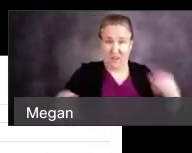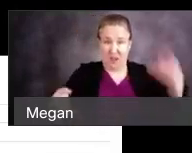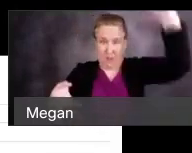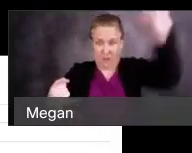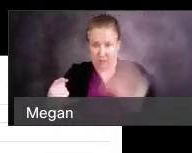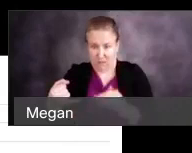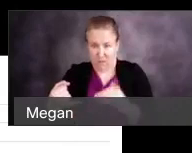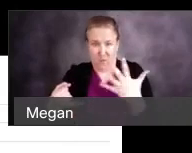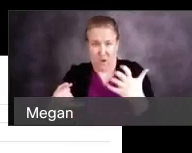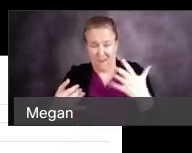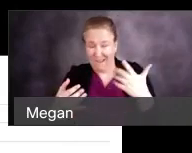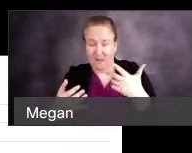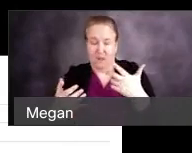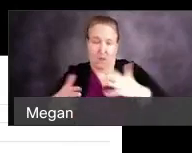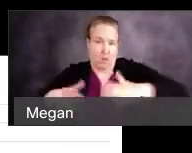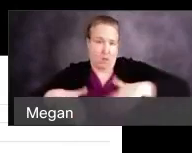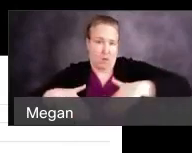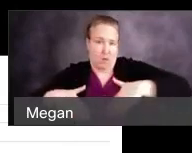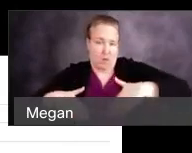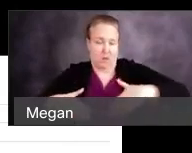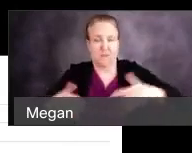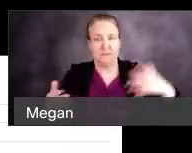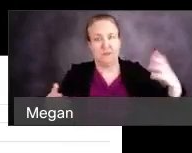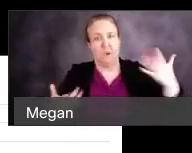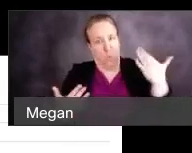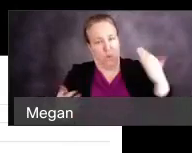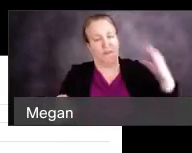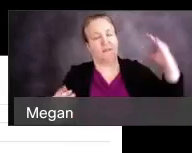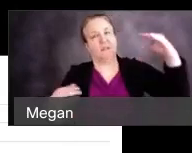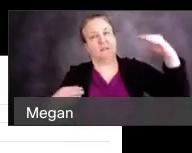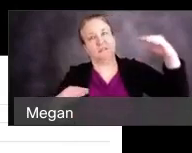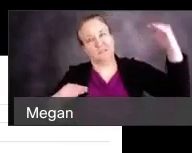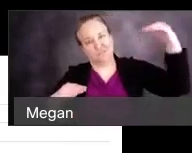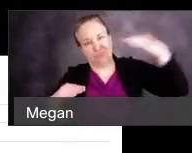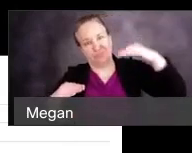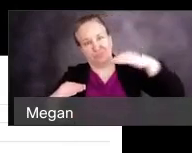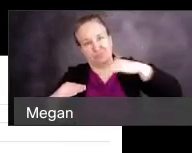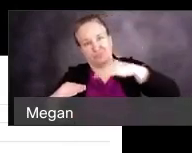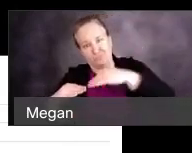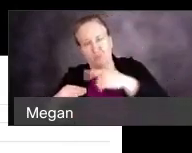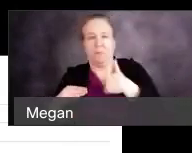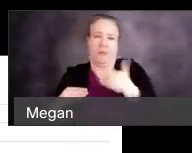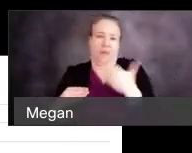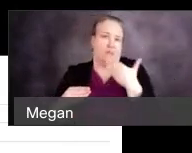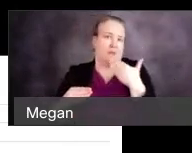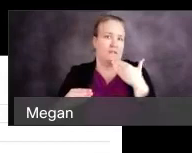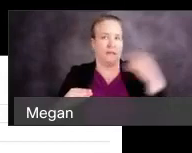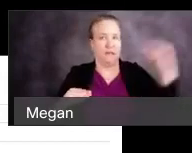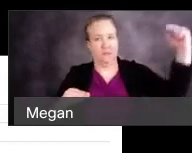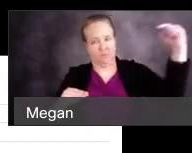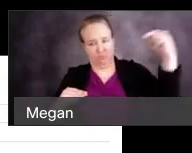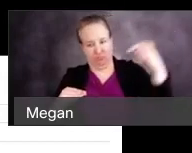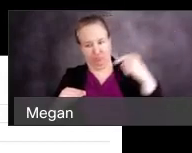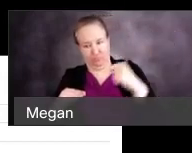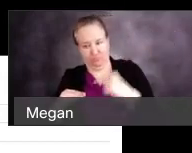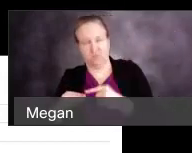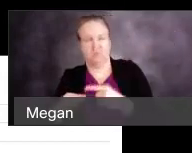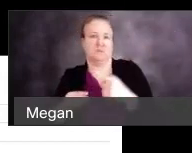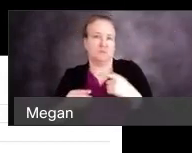Halloween. So we still have a ways to go to make up some ground, but thankfully we're moving steadily in the right